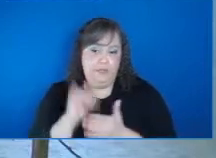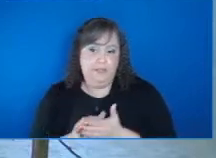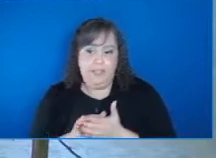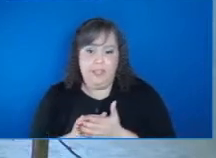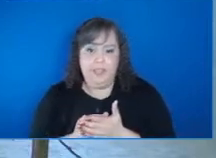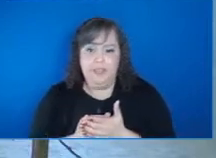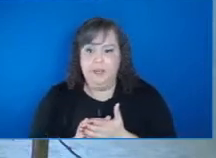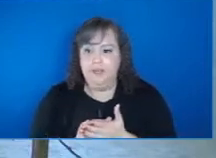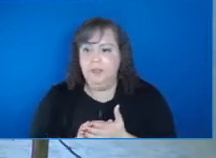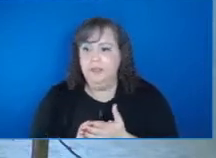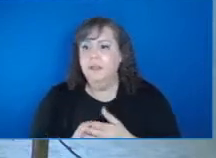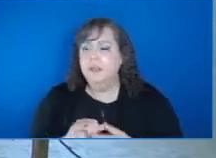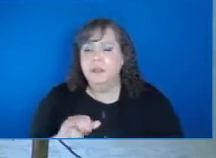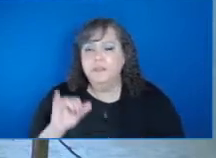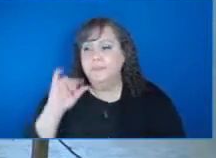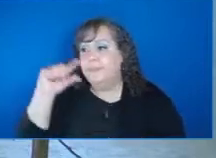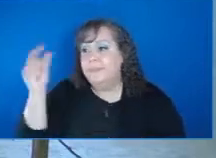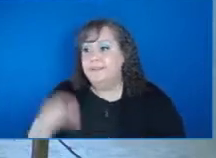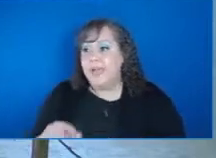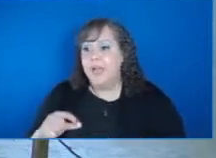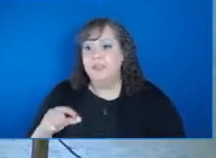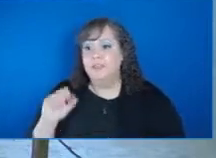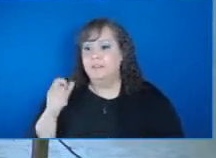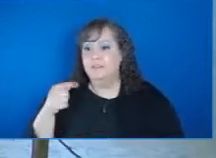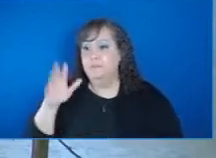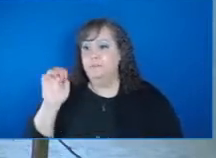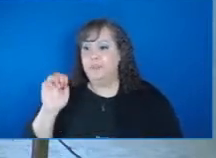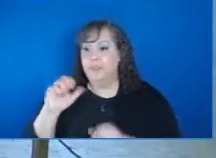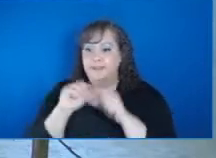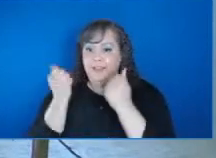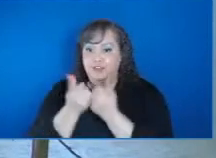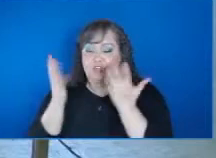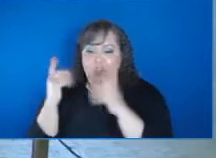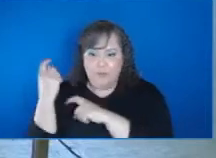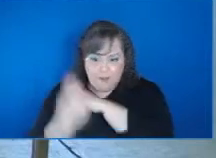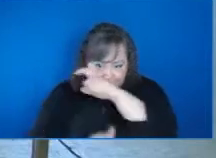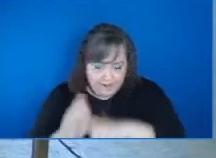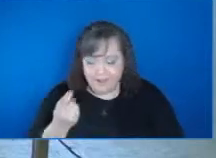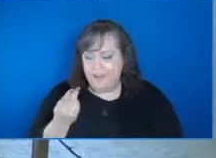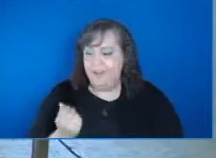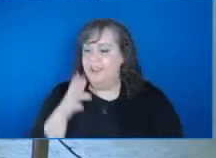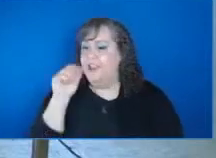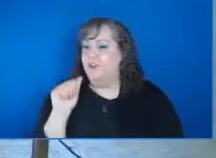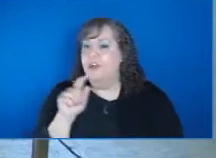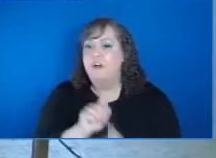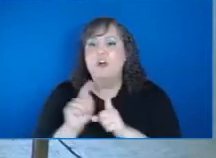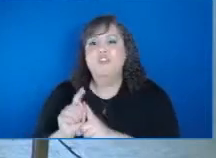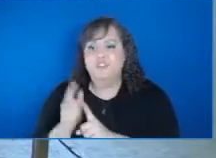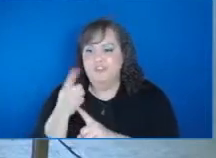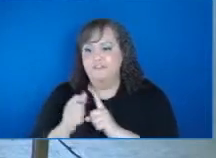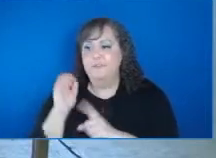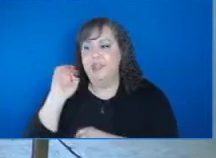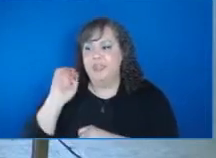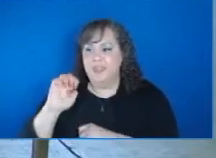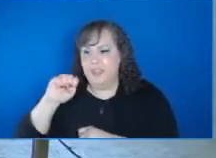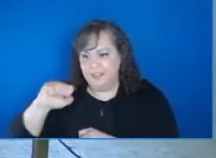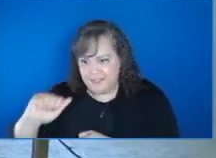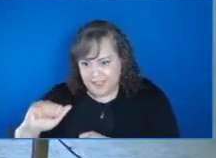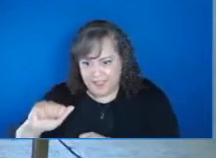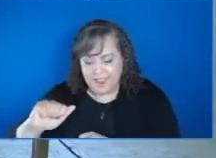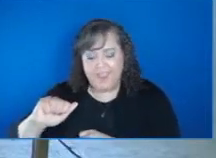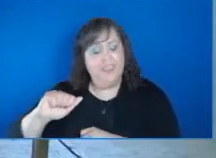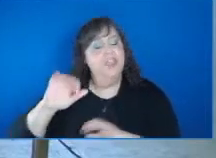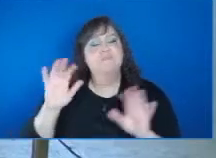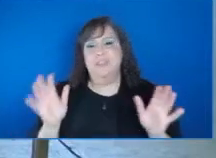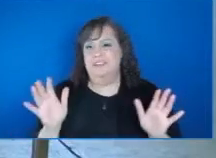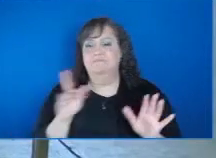Space Agency already actively contributed with their... HERA from the European Space Agency. And so it really is